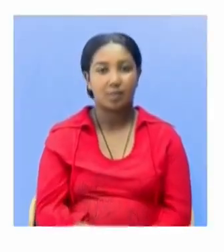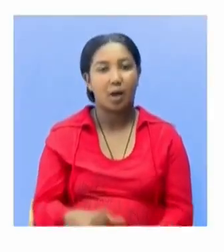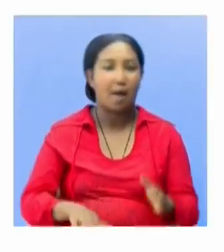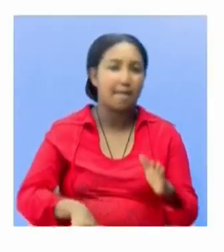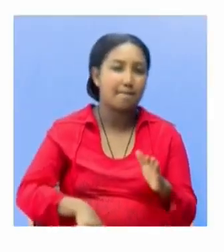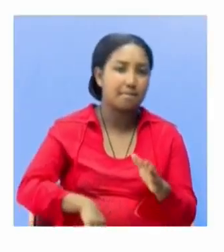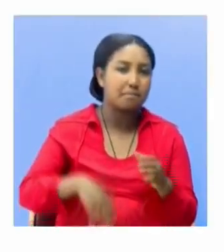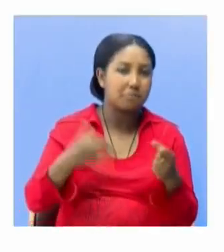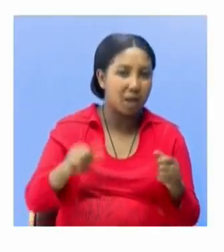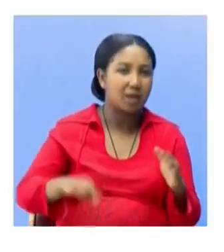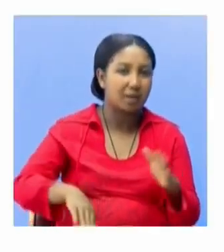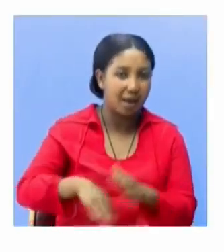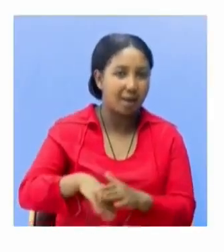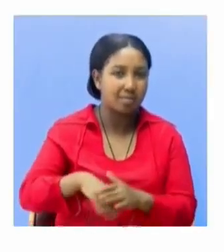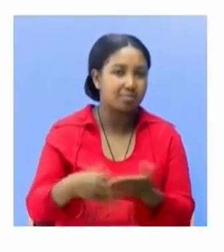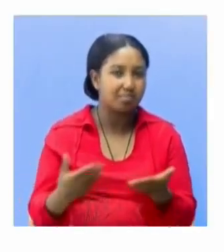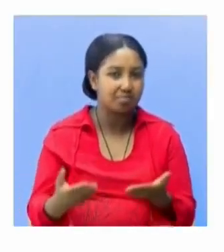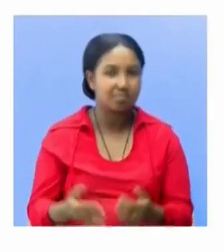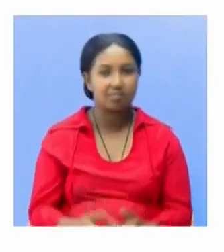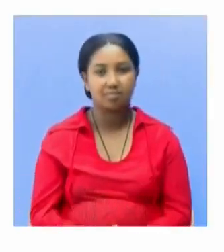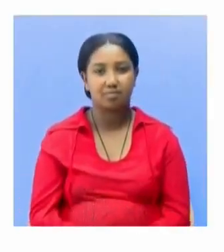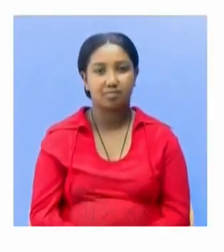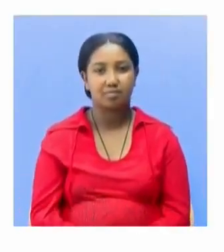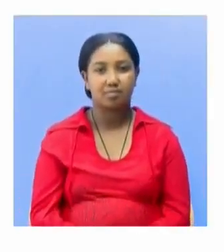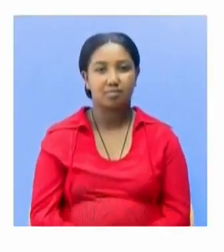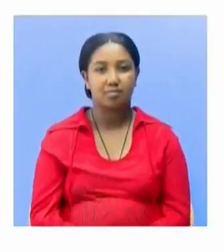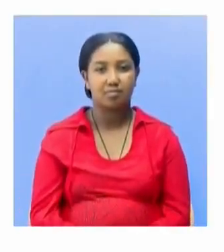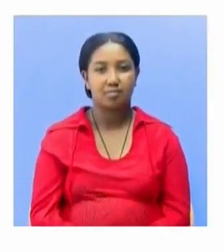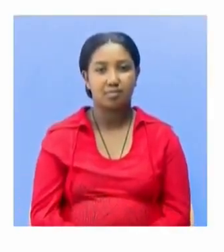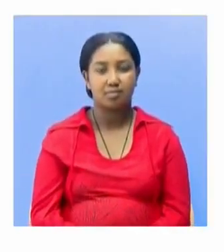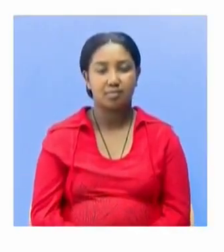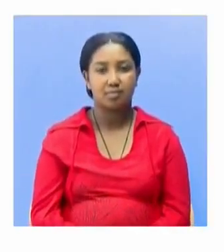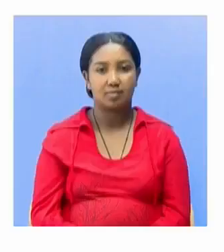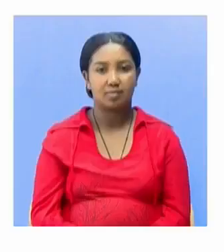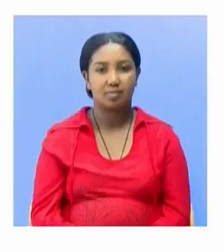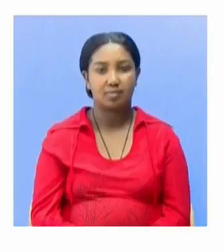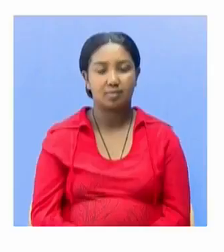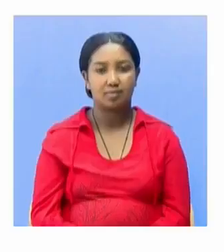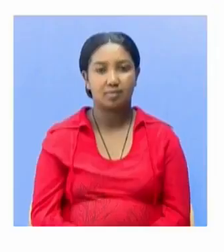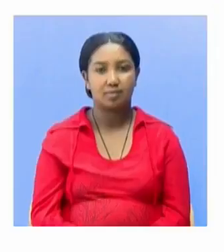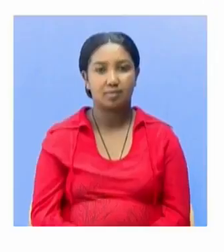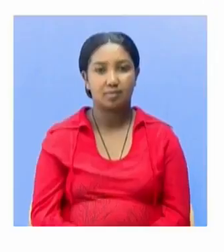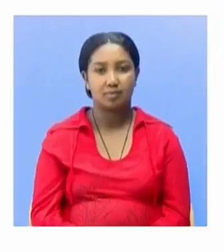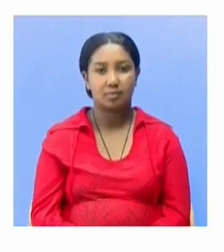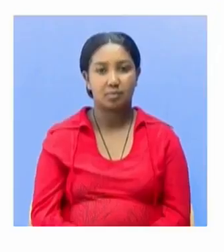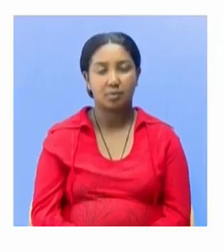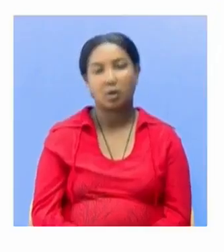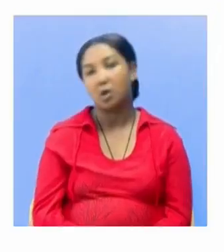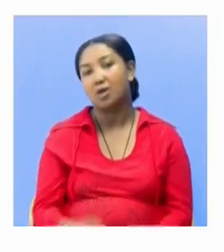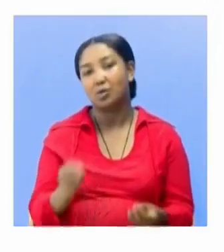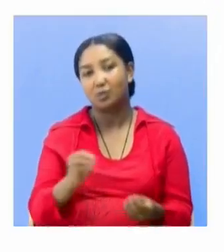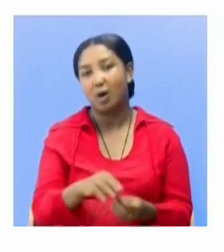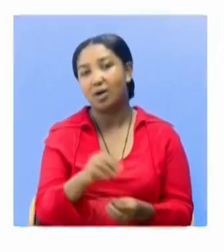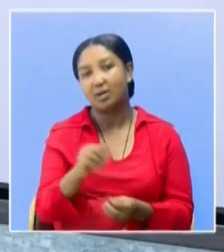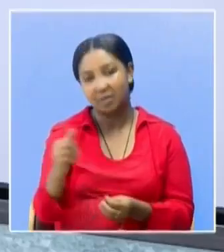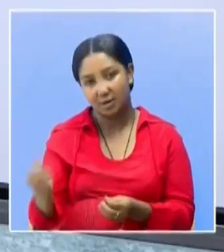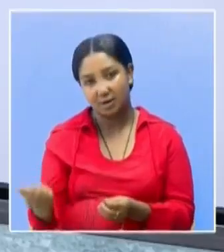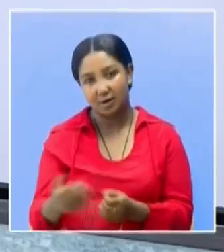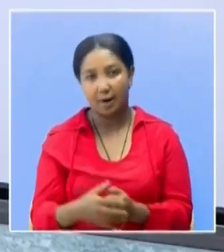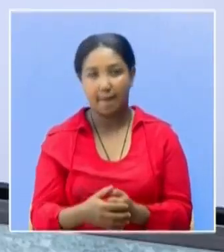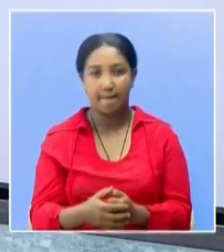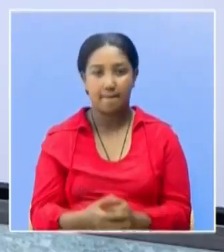games is playing a game is also another